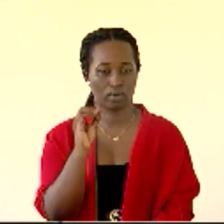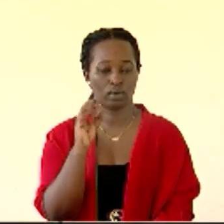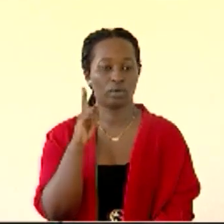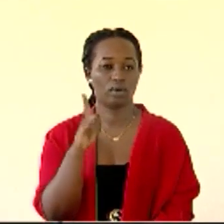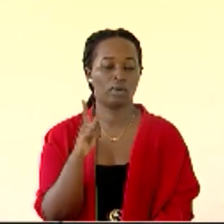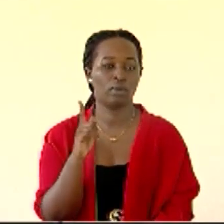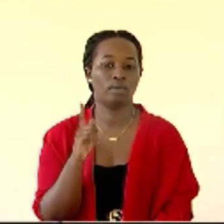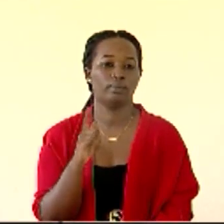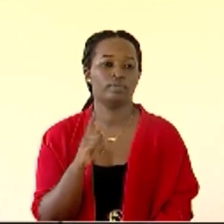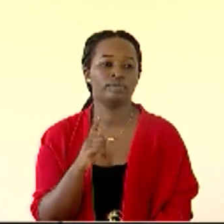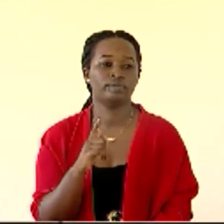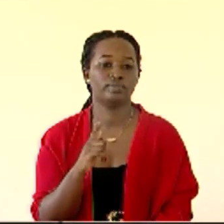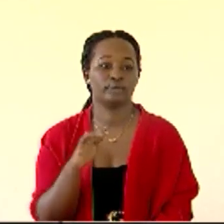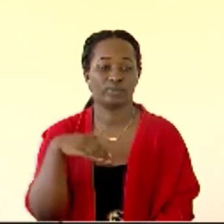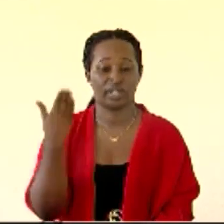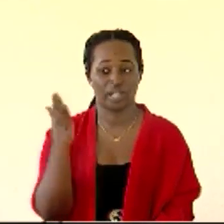be